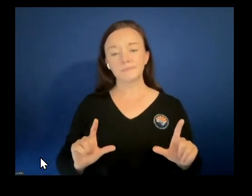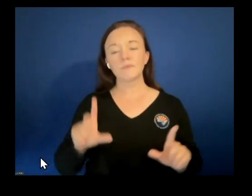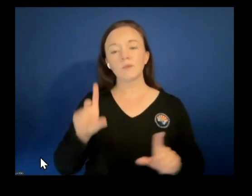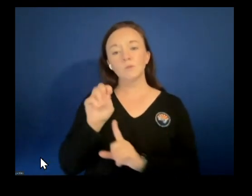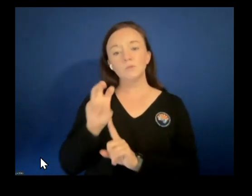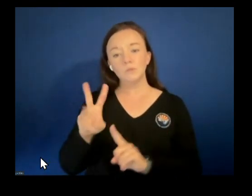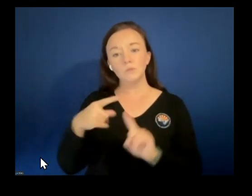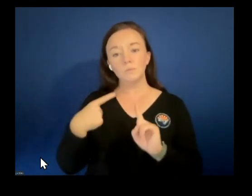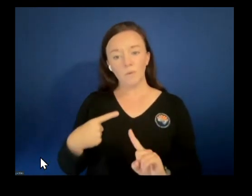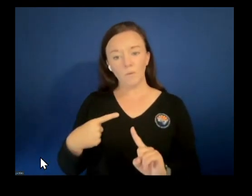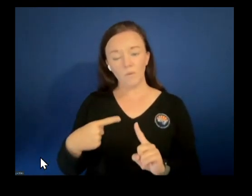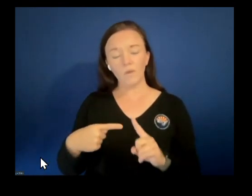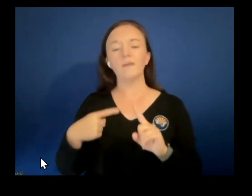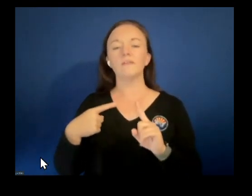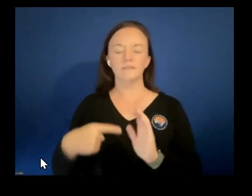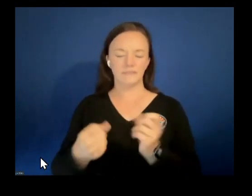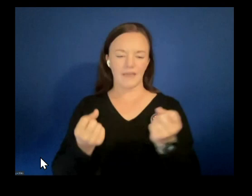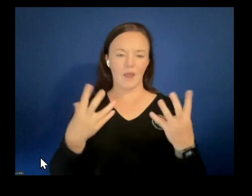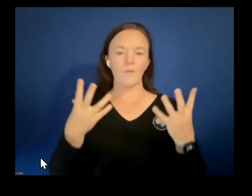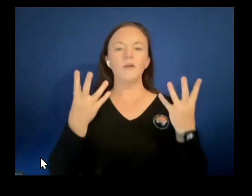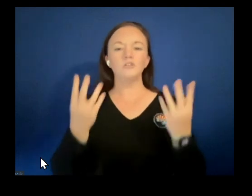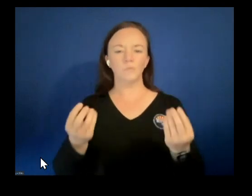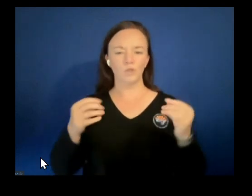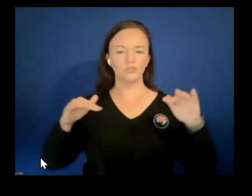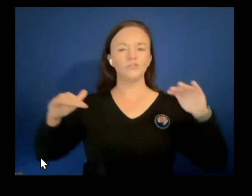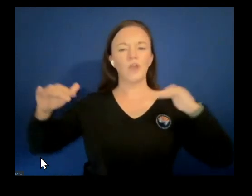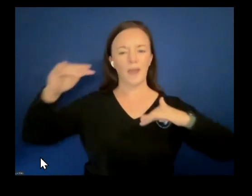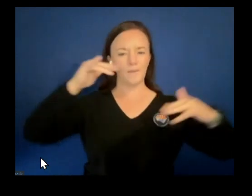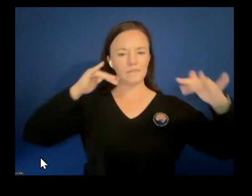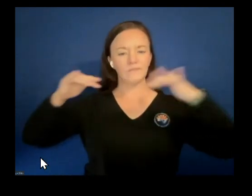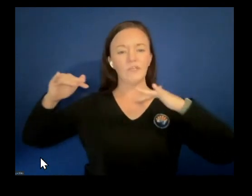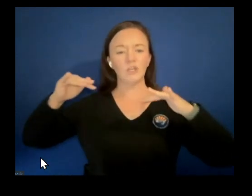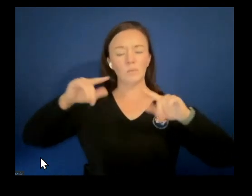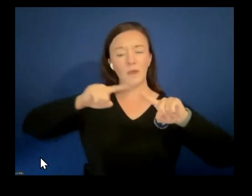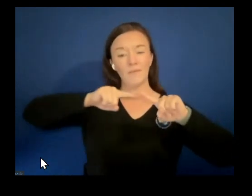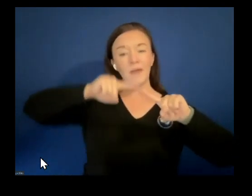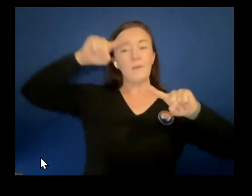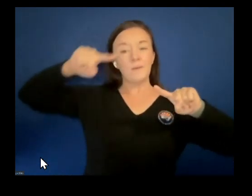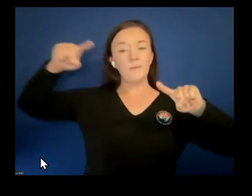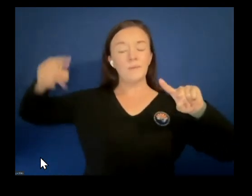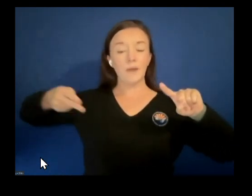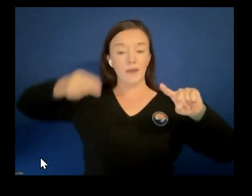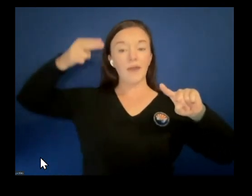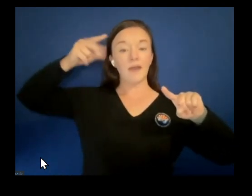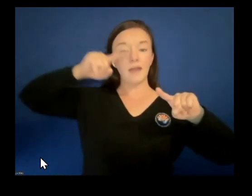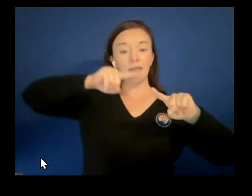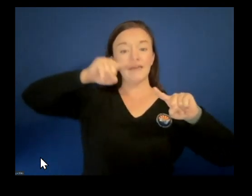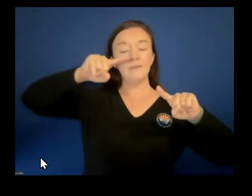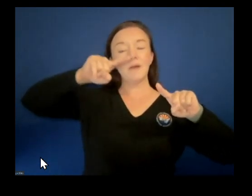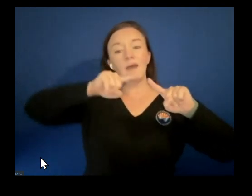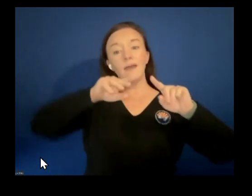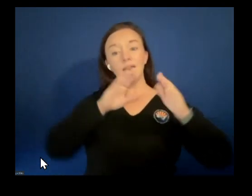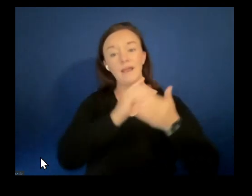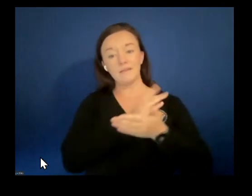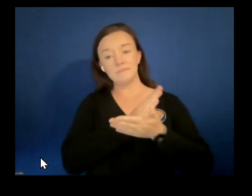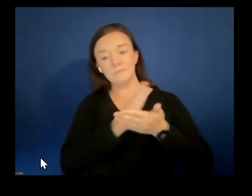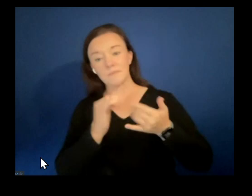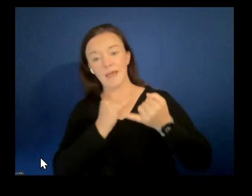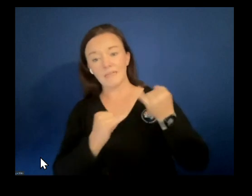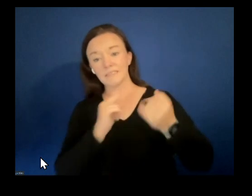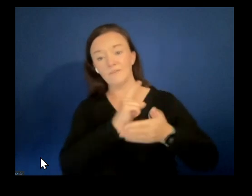the amount of moisture in the atmosphere. But you can see it's fairly high over the next several days. But as we trend towards the end of the week,